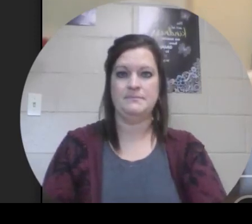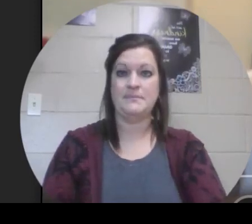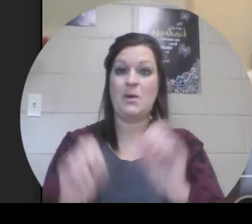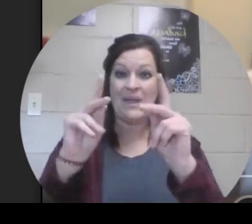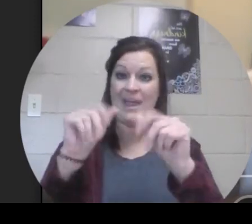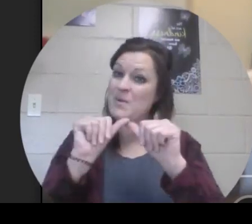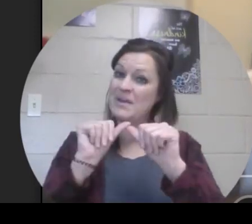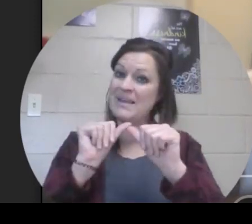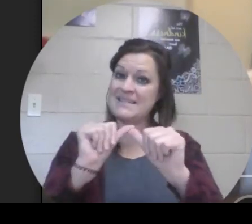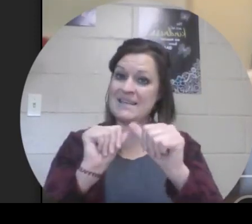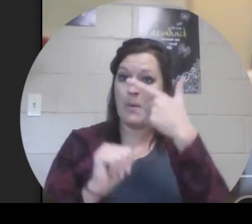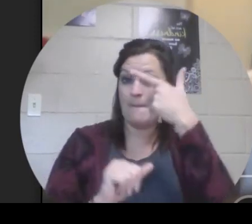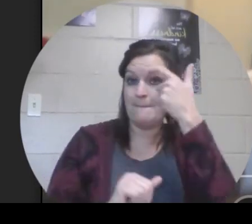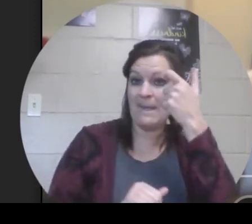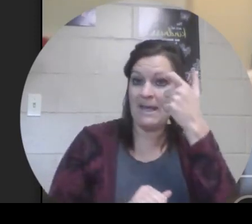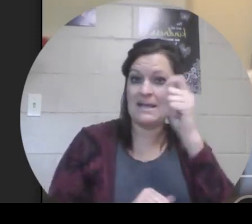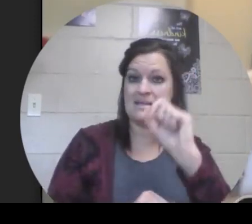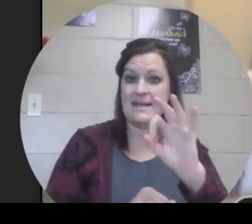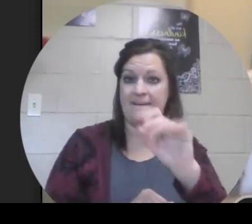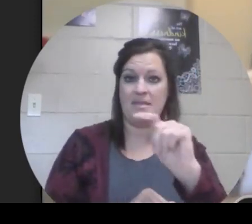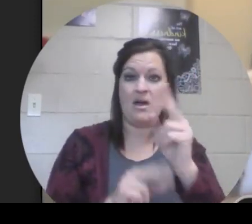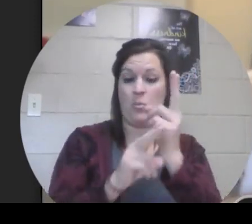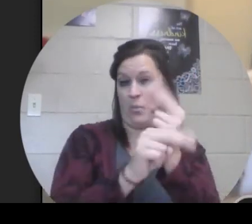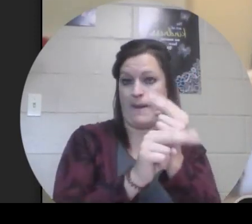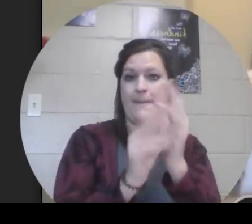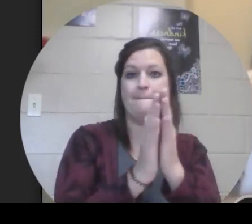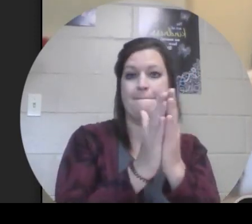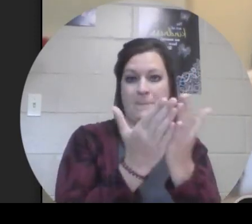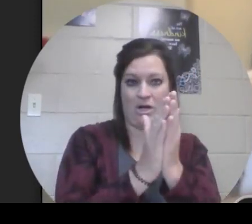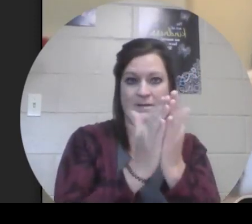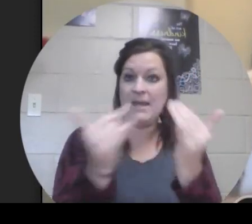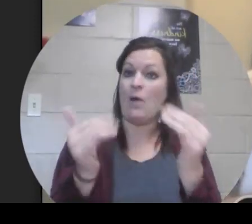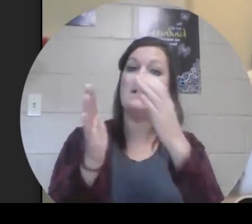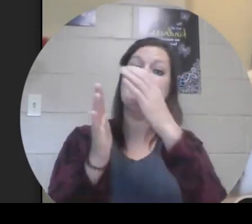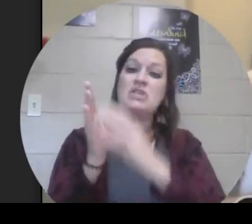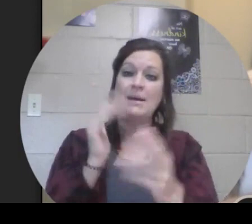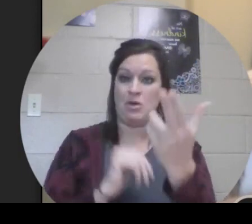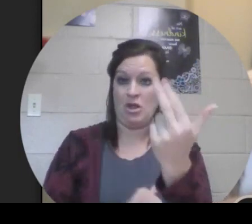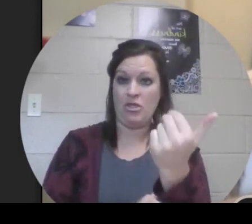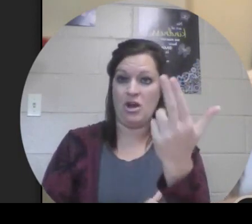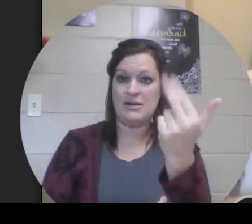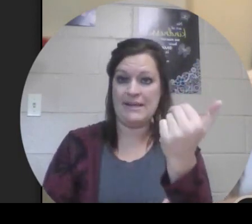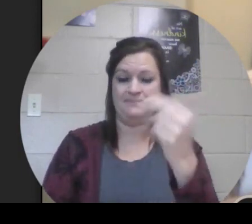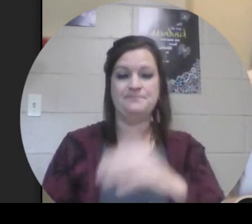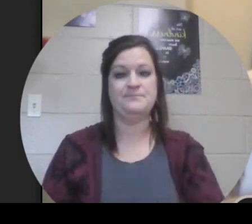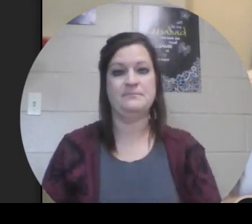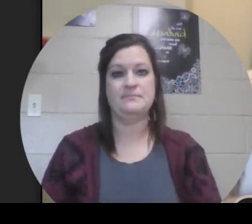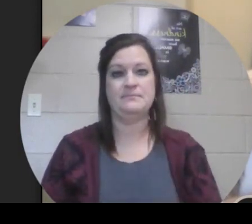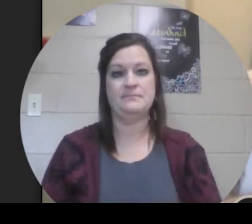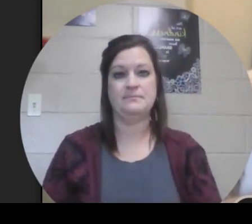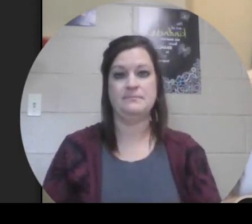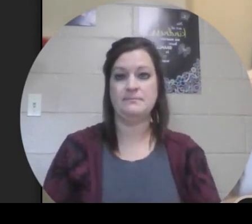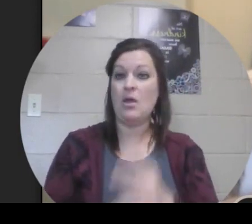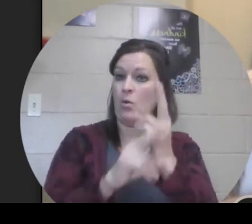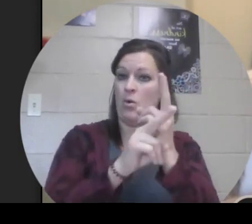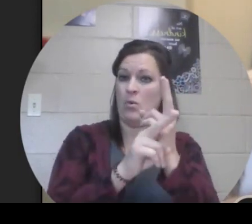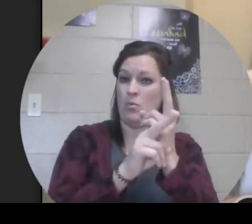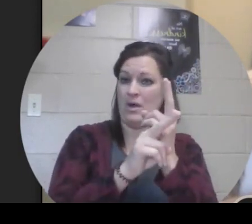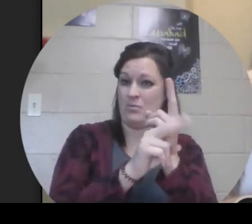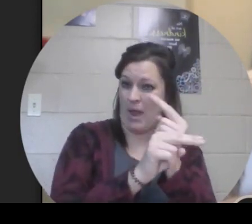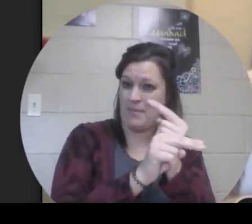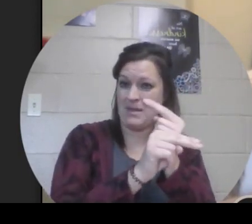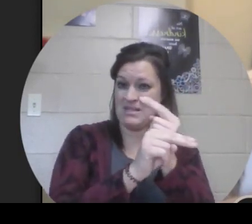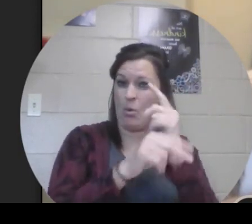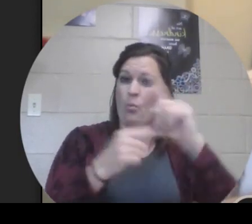we are going to continue Because of the Rabbit by Cynthia Lord. We are reading chapter 13. Bonding rabbits isn't always a